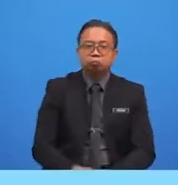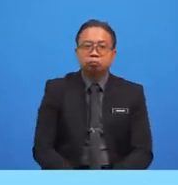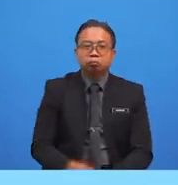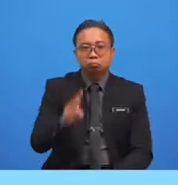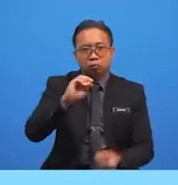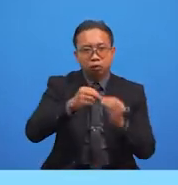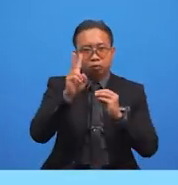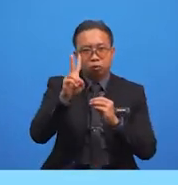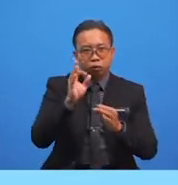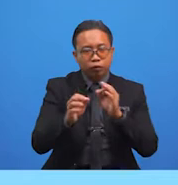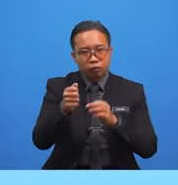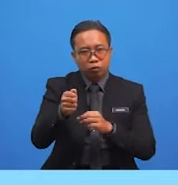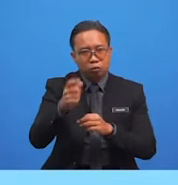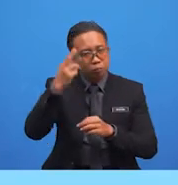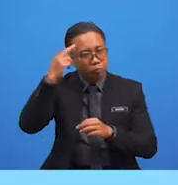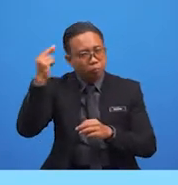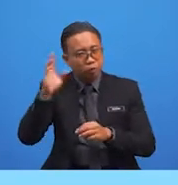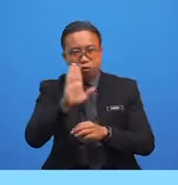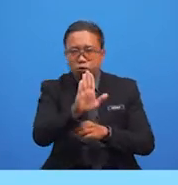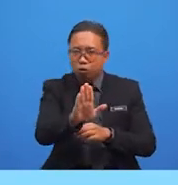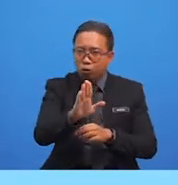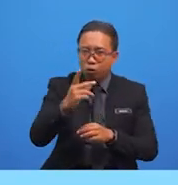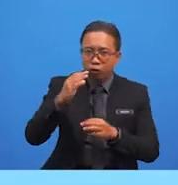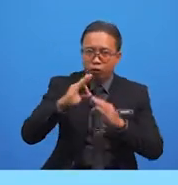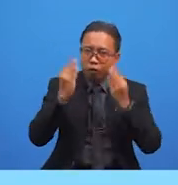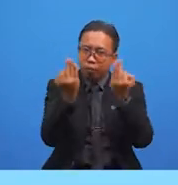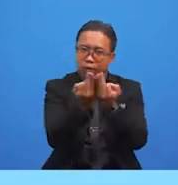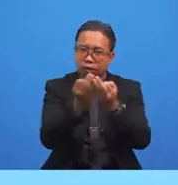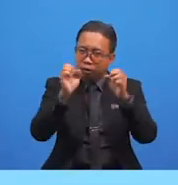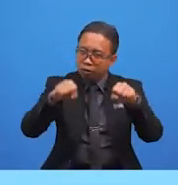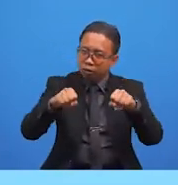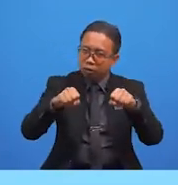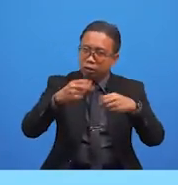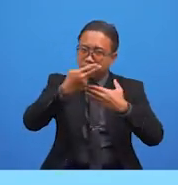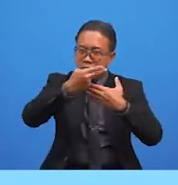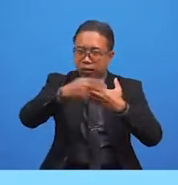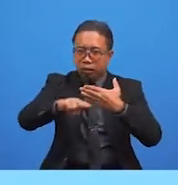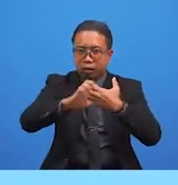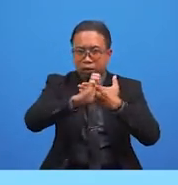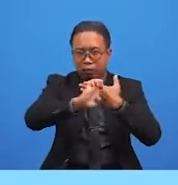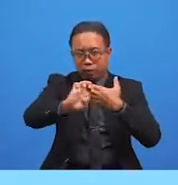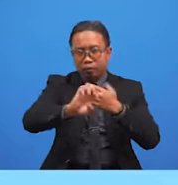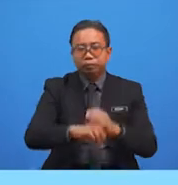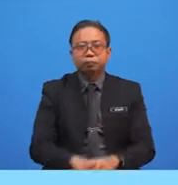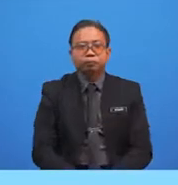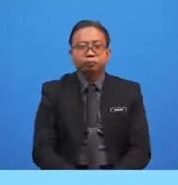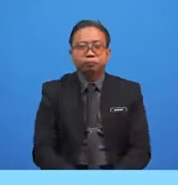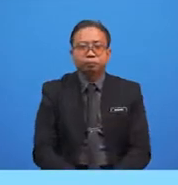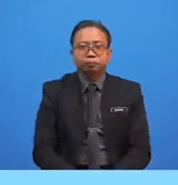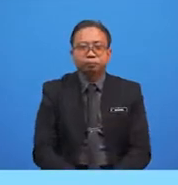Number 2. If you miss your family, you'll be able to send them emails.